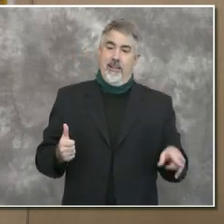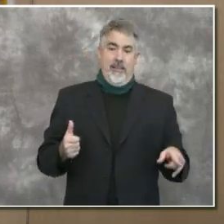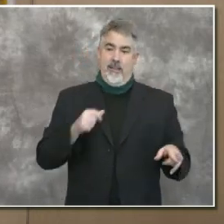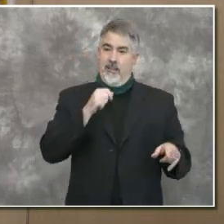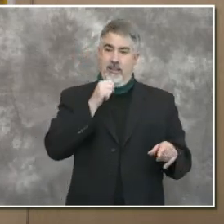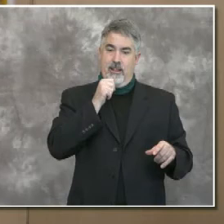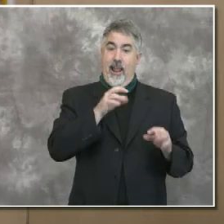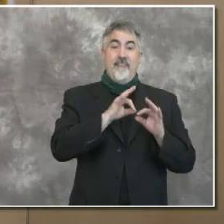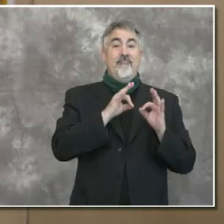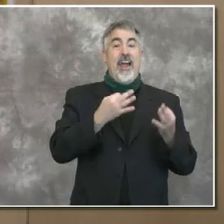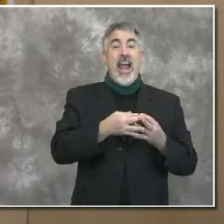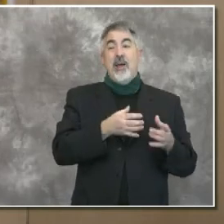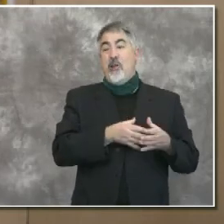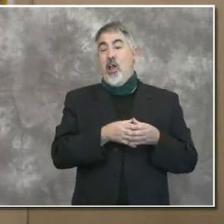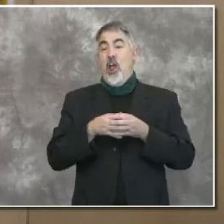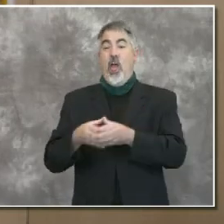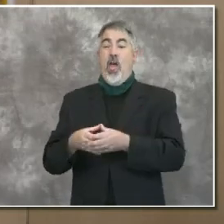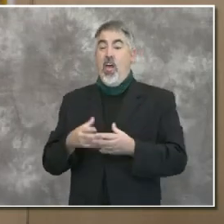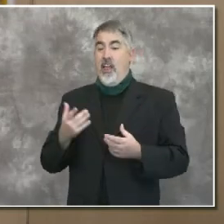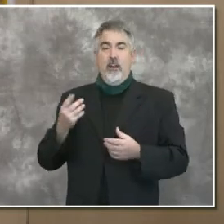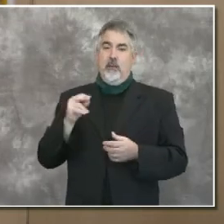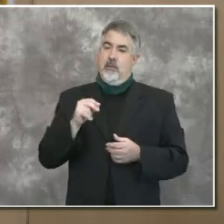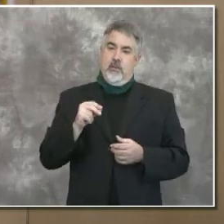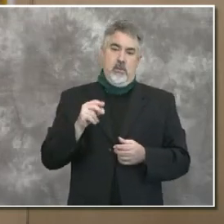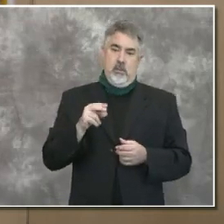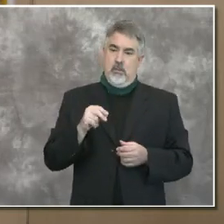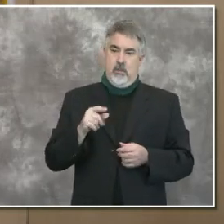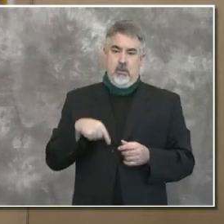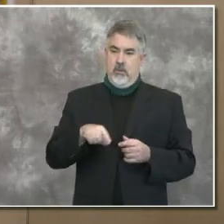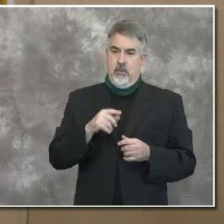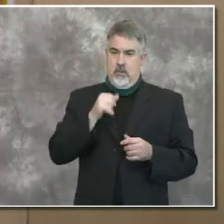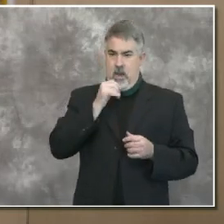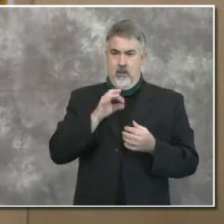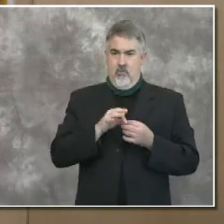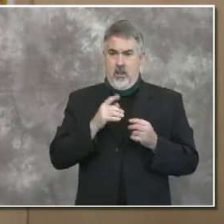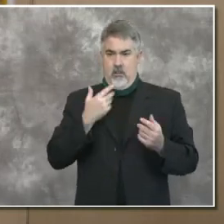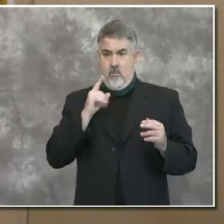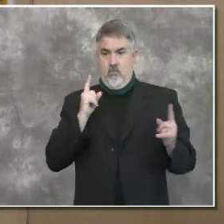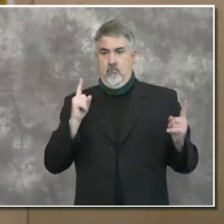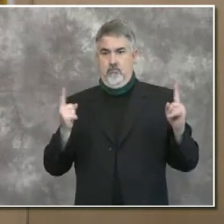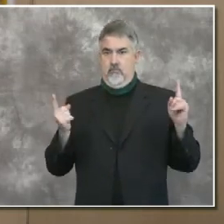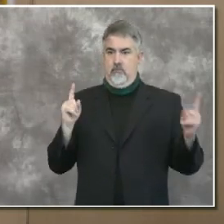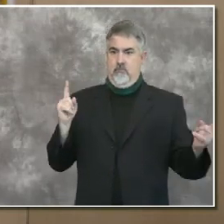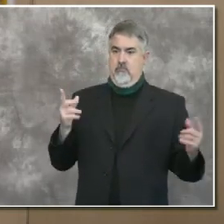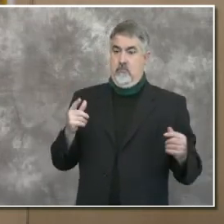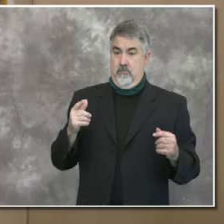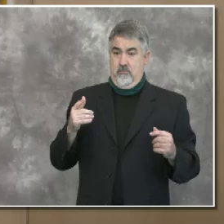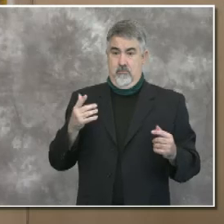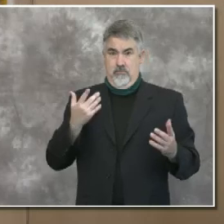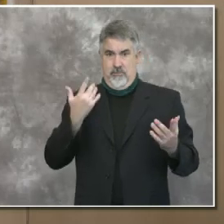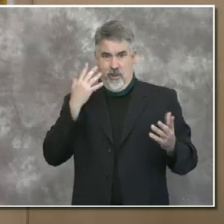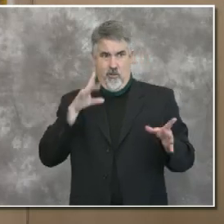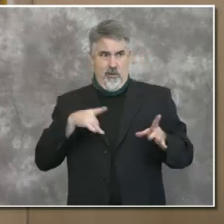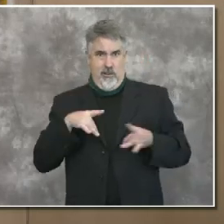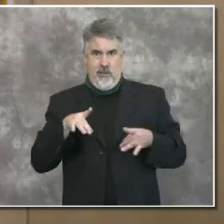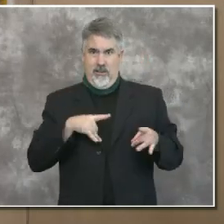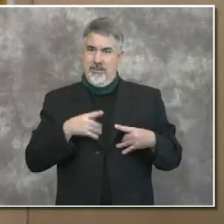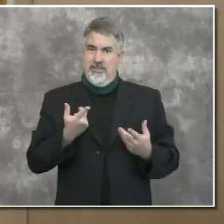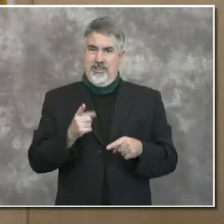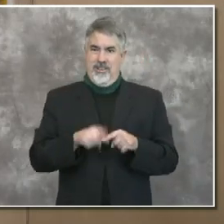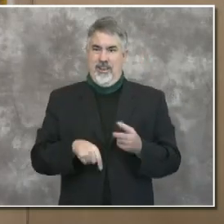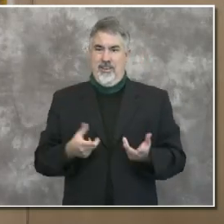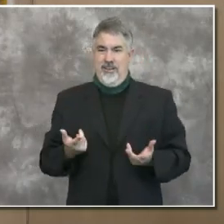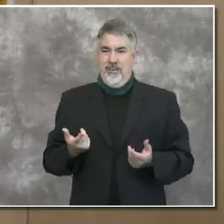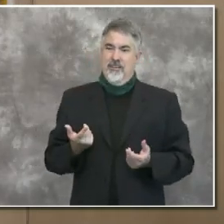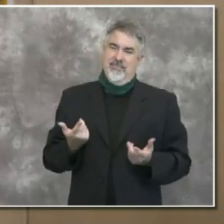individuals that may not be related, and we have no idea if they are infected or not. So that is number one, why